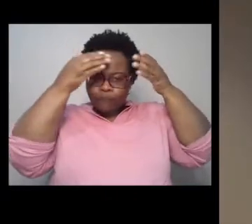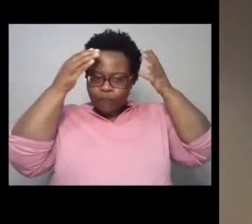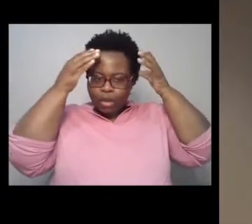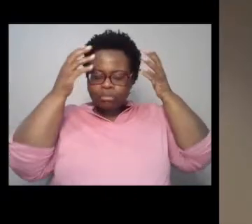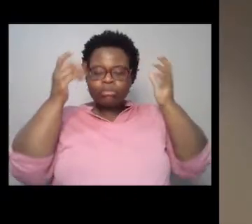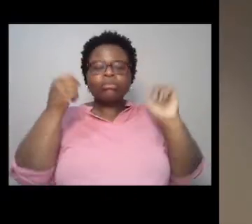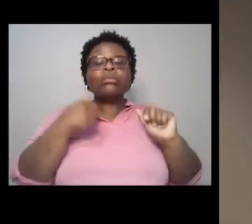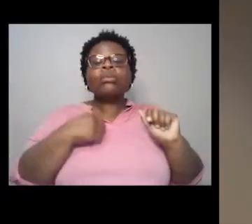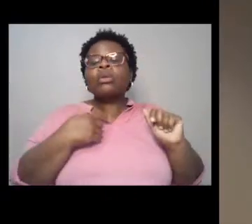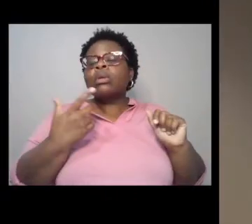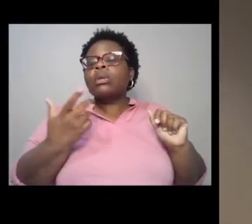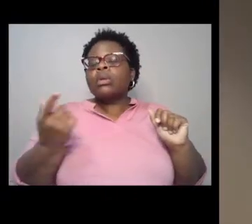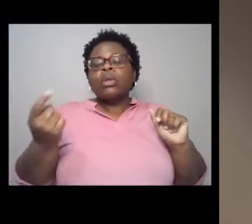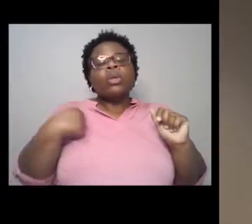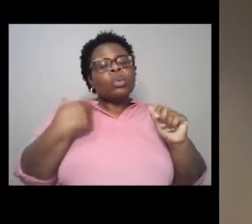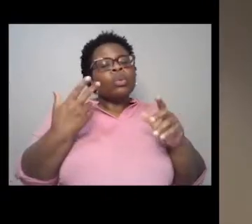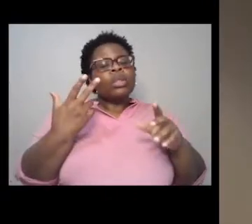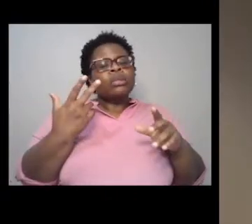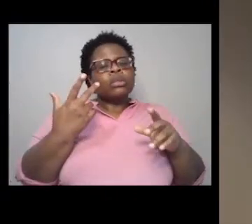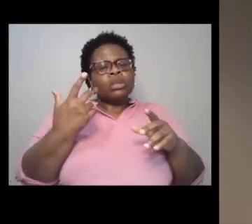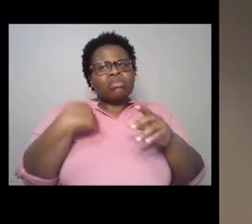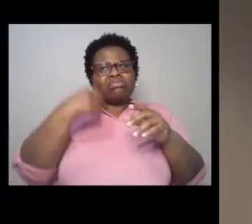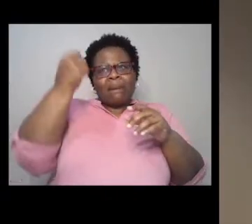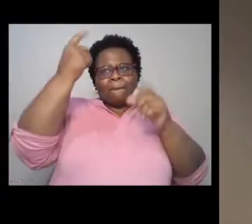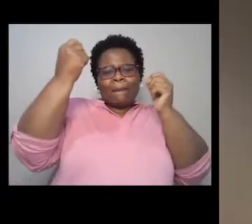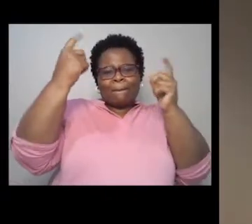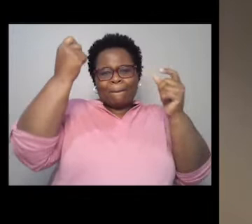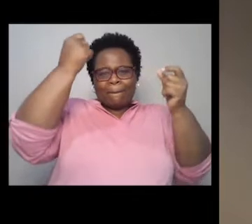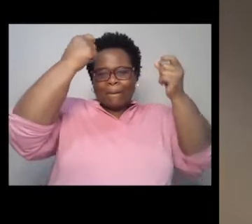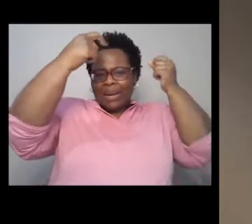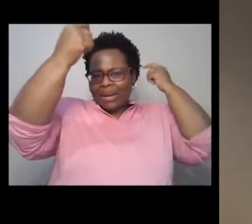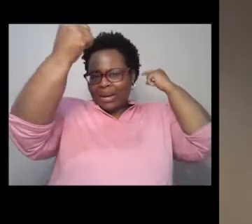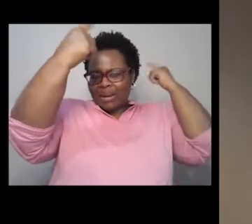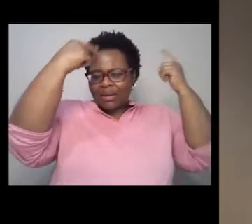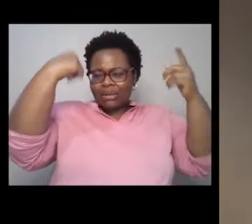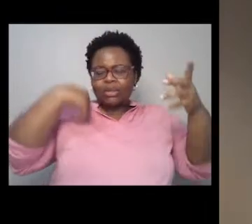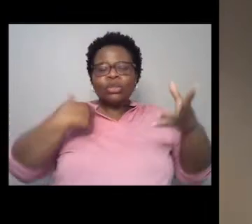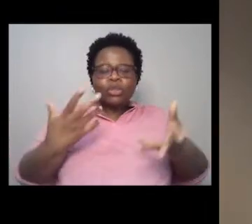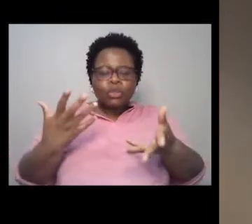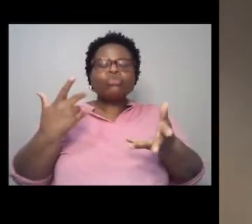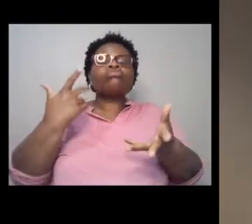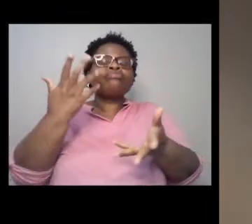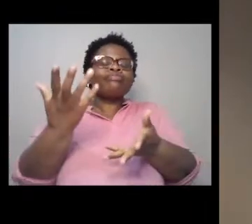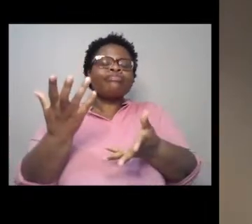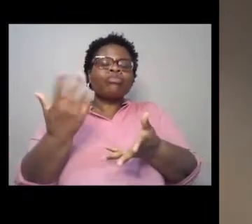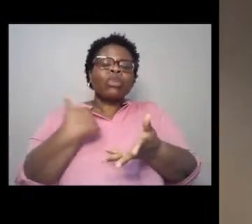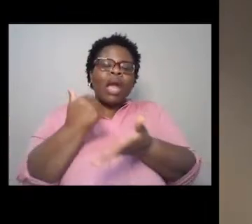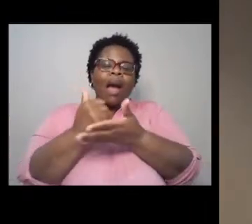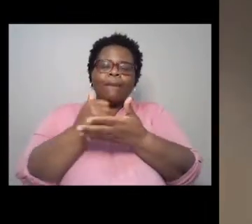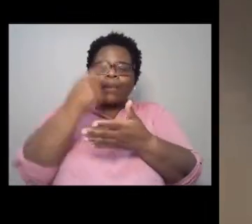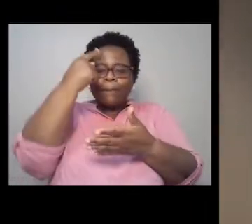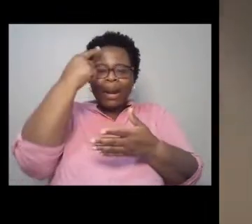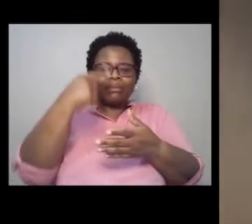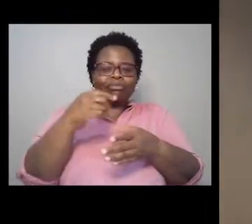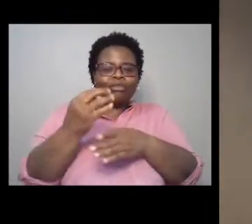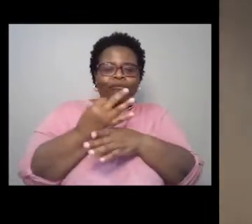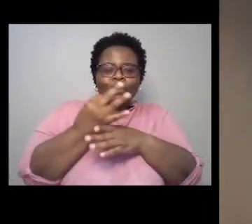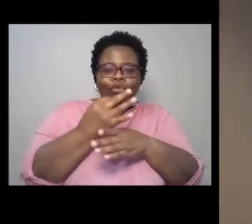working, therapy is not working, this is a great way to get those magnetic pulses, stimulate that brain, and get things working the way they need